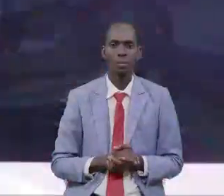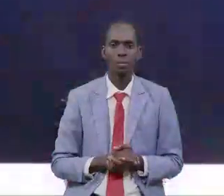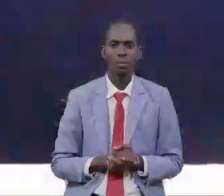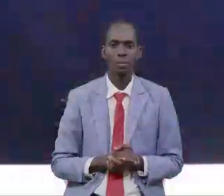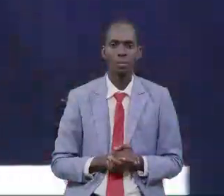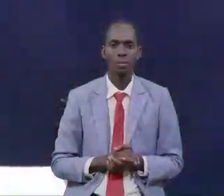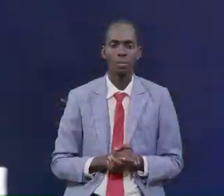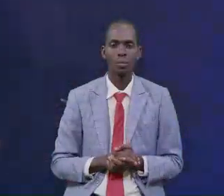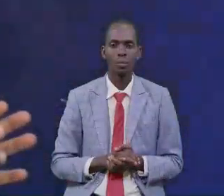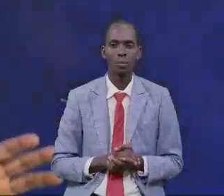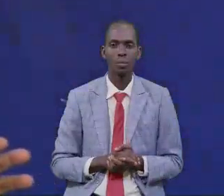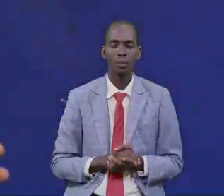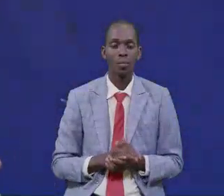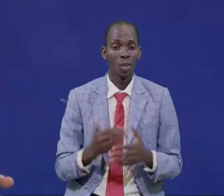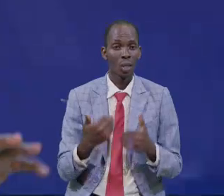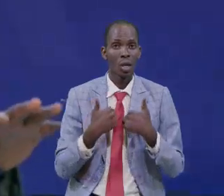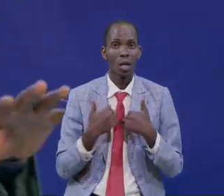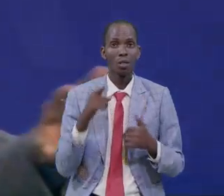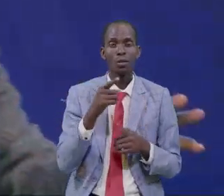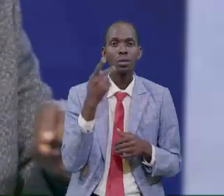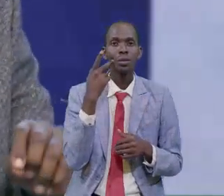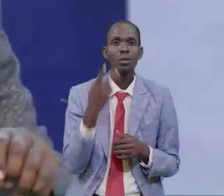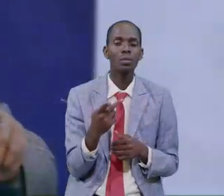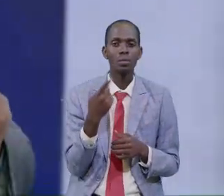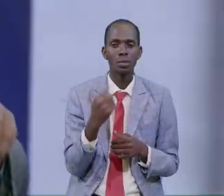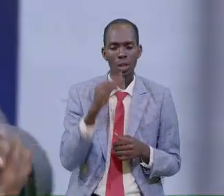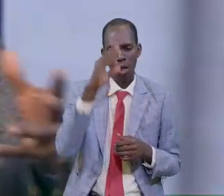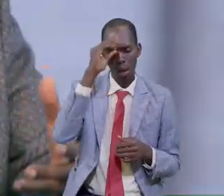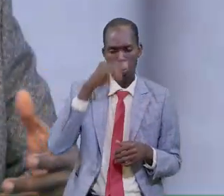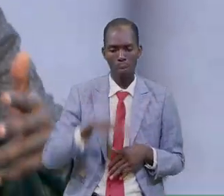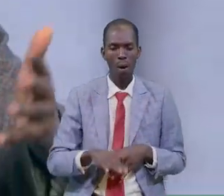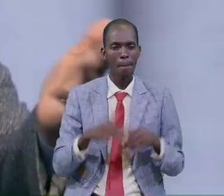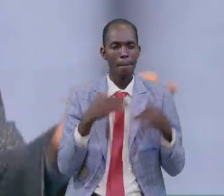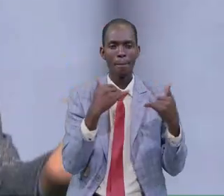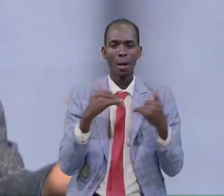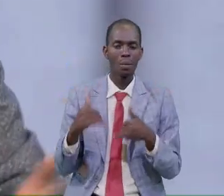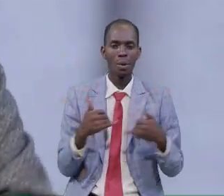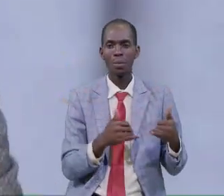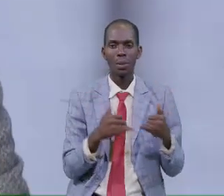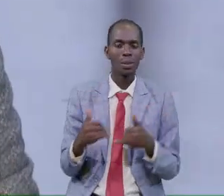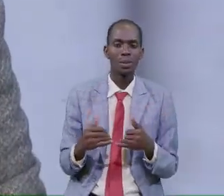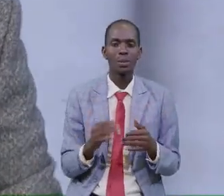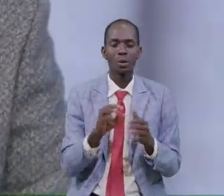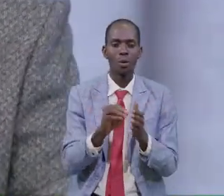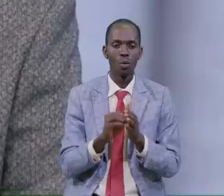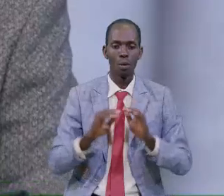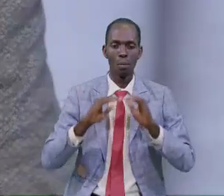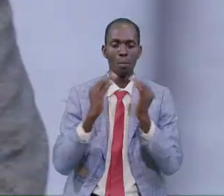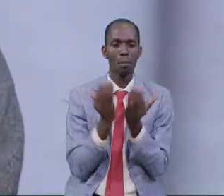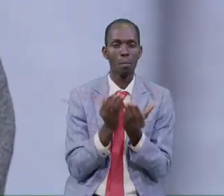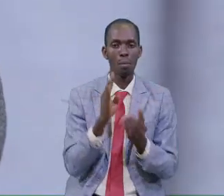Have you seen those boys playing their little ball on the field?